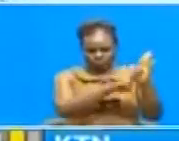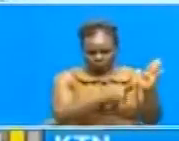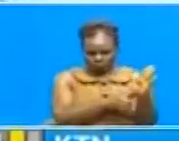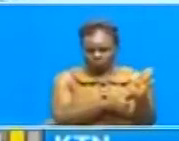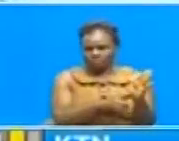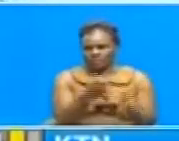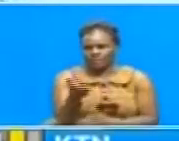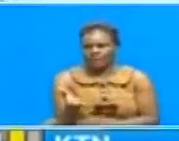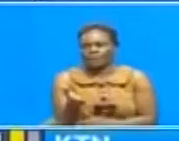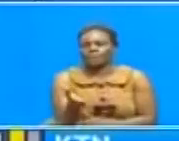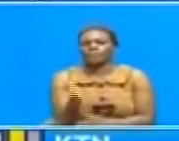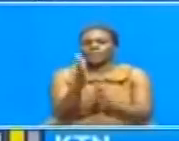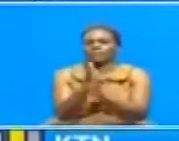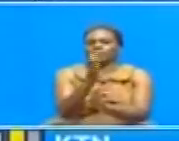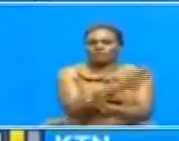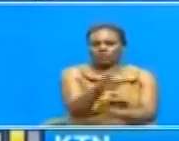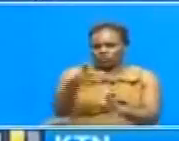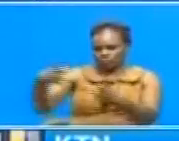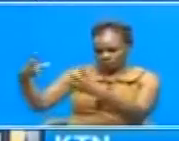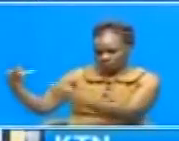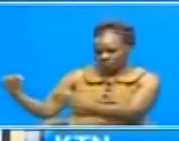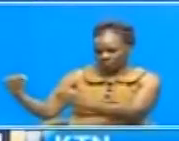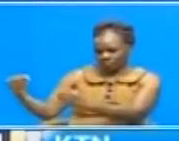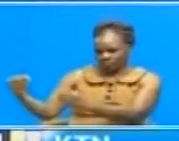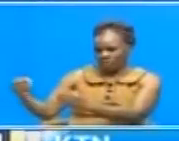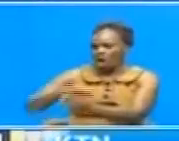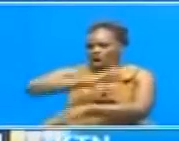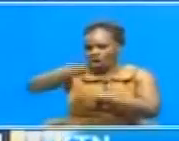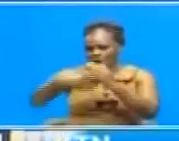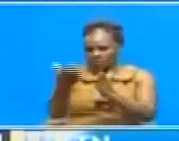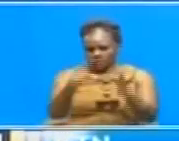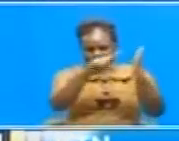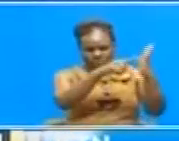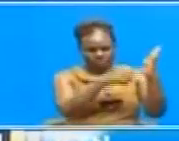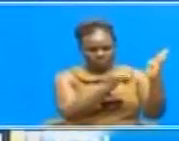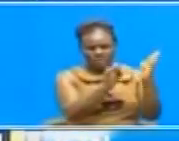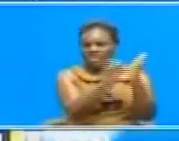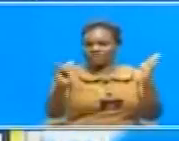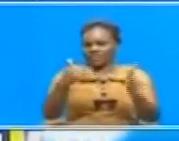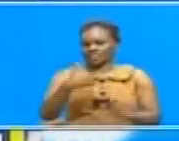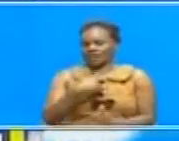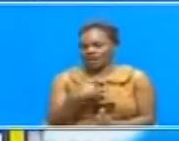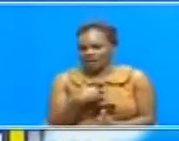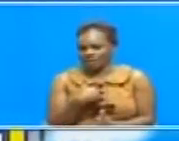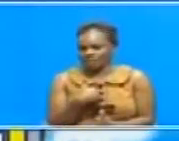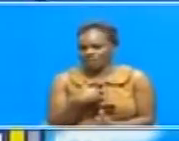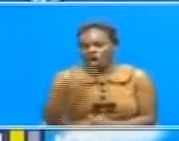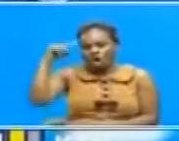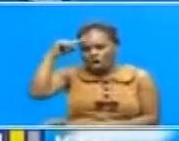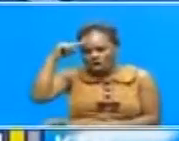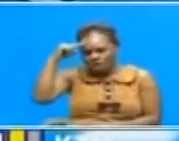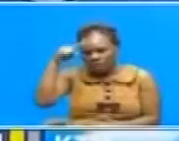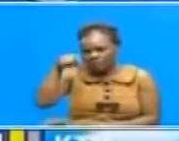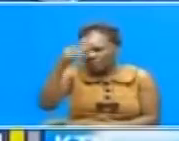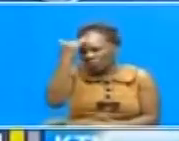they are written. Observe the laws, yes. Yeah, but just before I let you go, yes. With all of these measures, have any impact if the root cause of why people are drinking